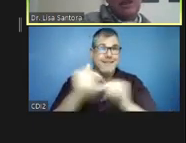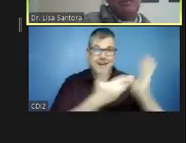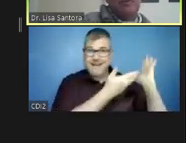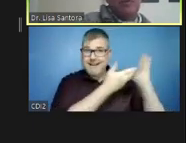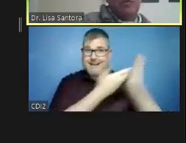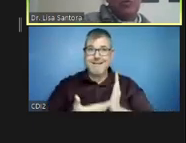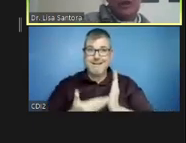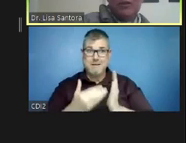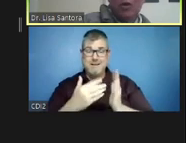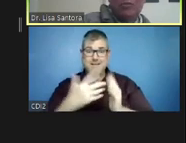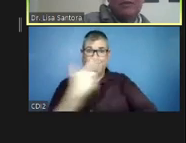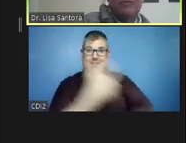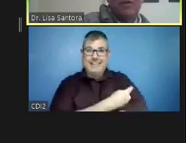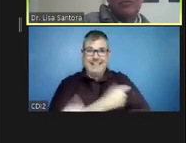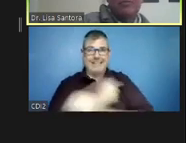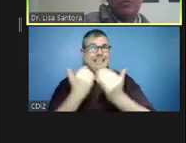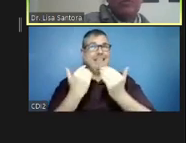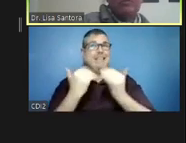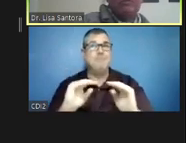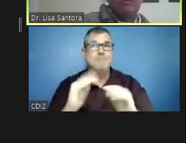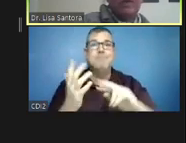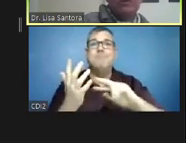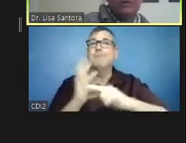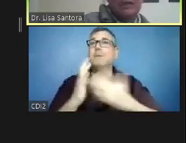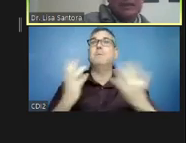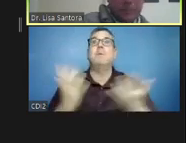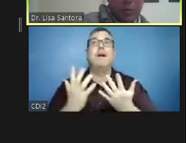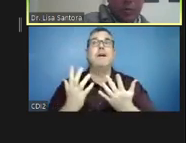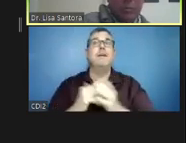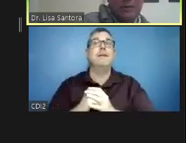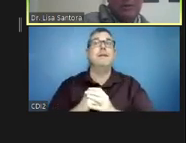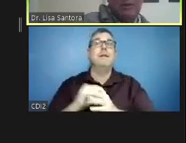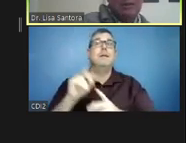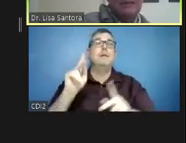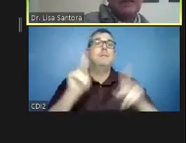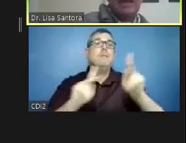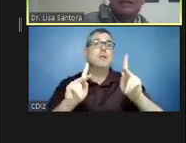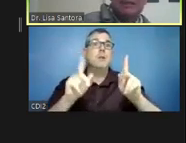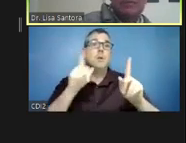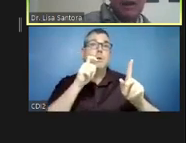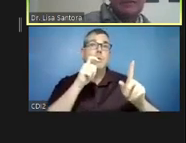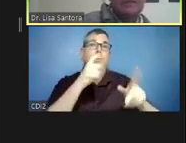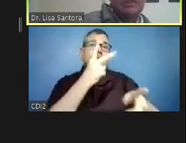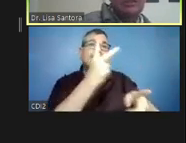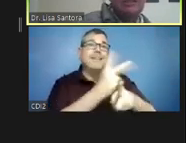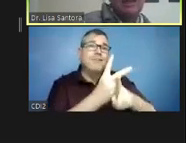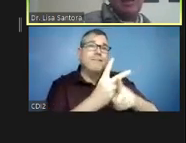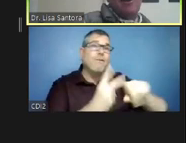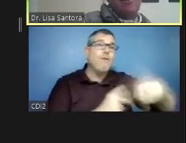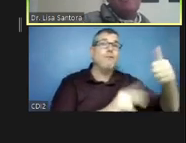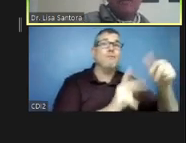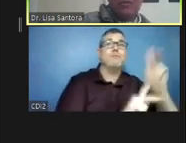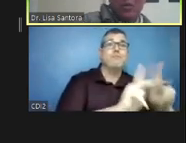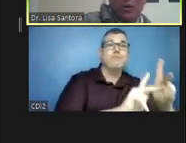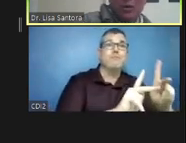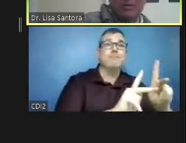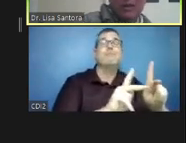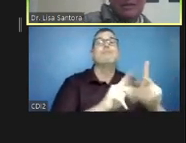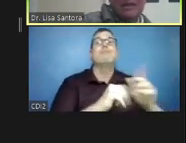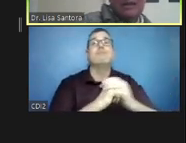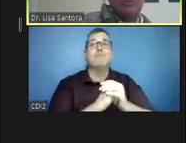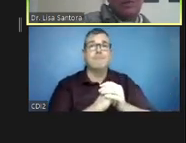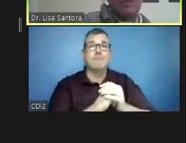caregivers who were in the homes of people with medical needs or with disabilities had access to vaccinations. Everyone will